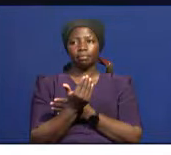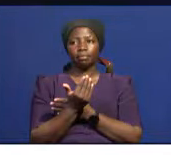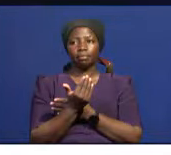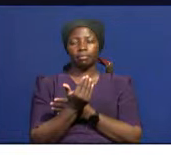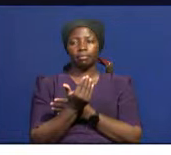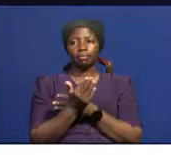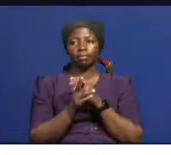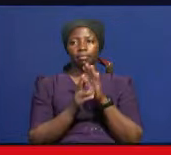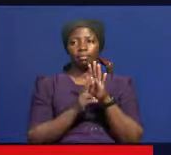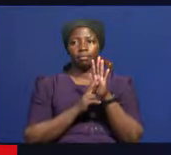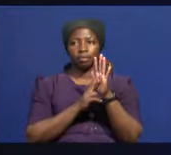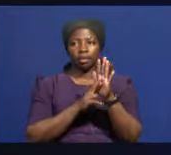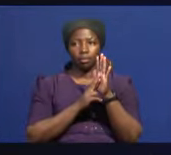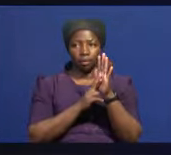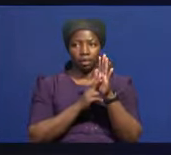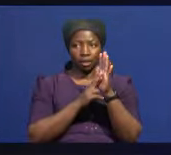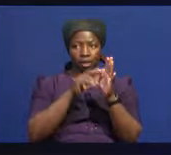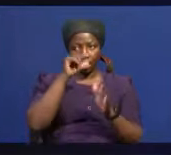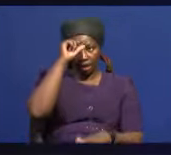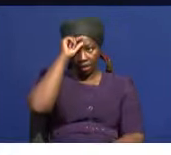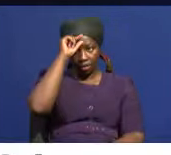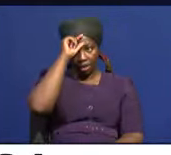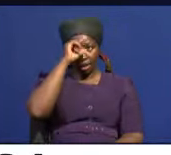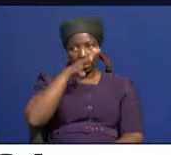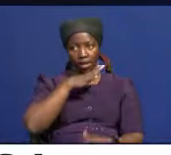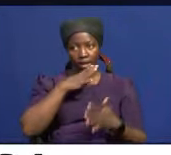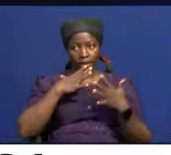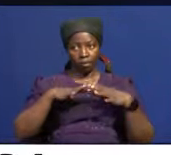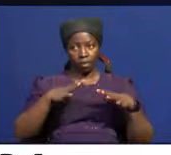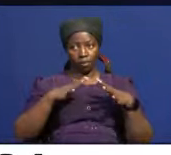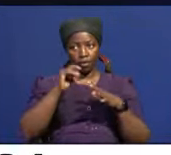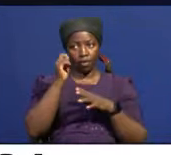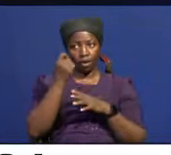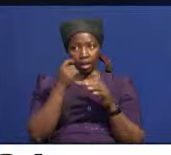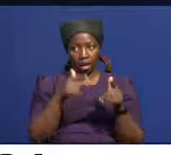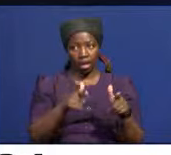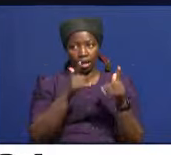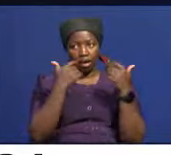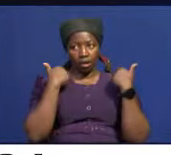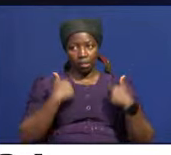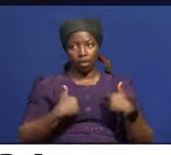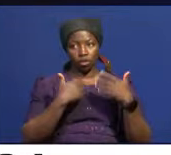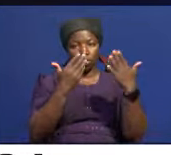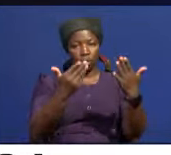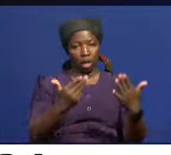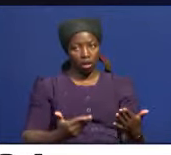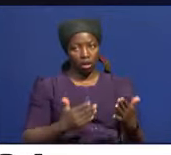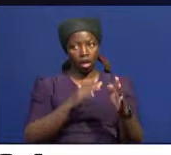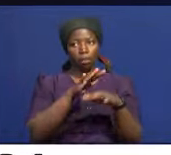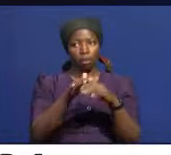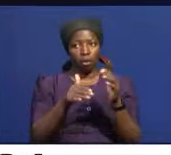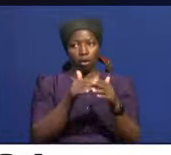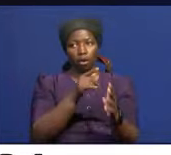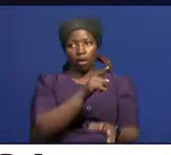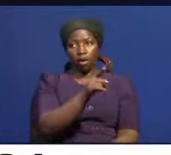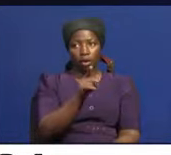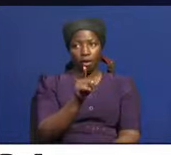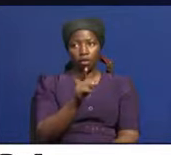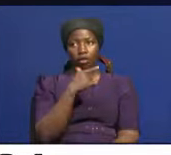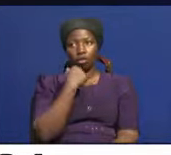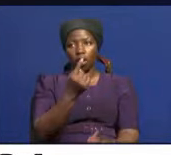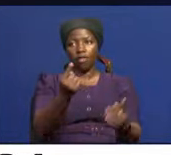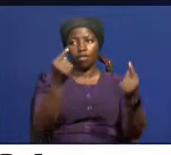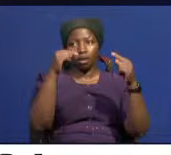On behalf of the government and people of Kenya, let me welcome all of you that have come